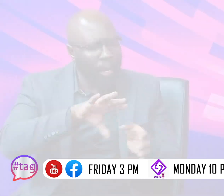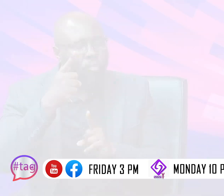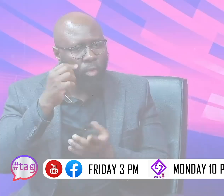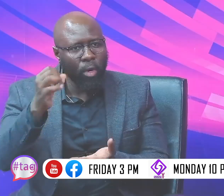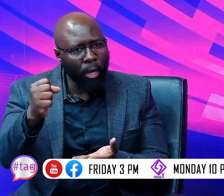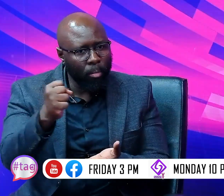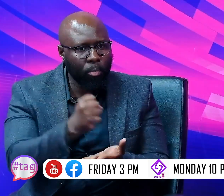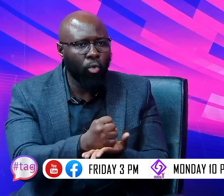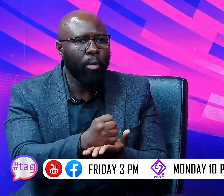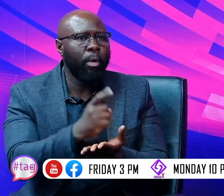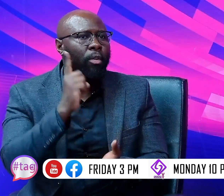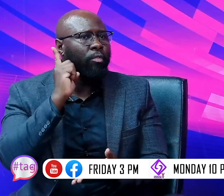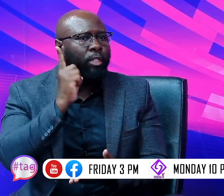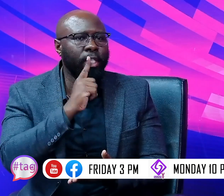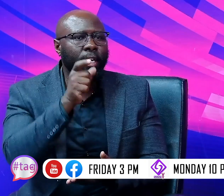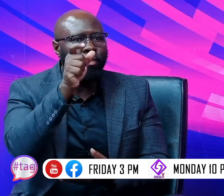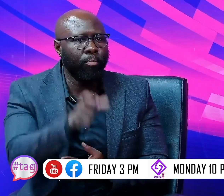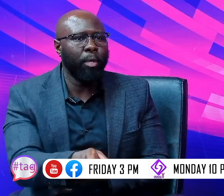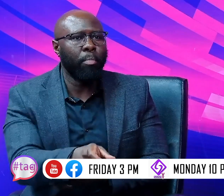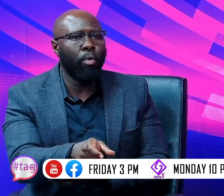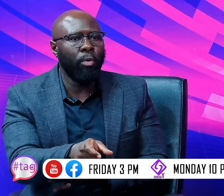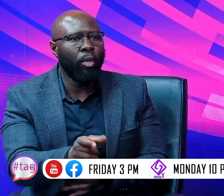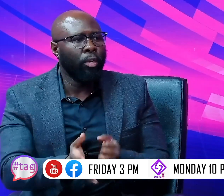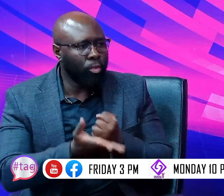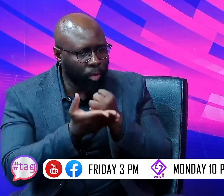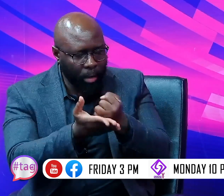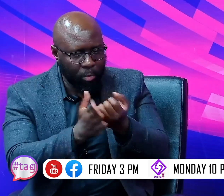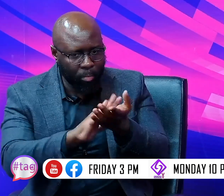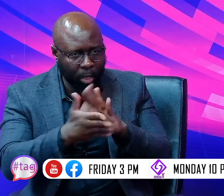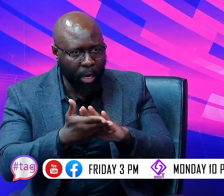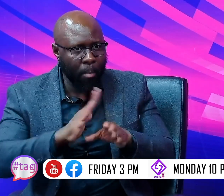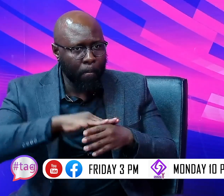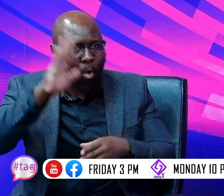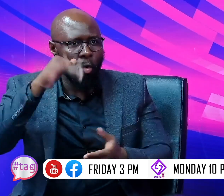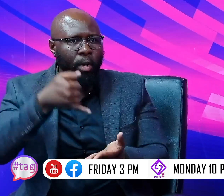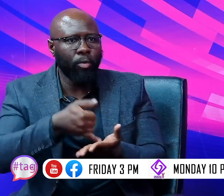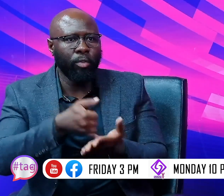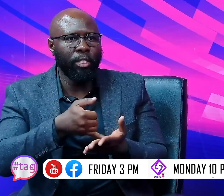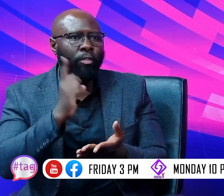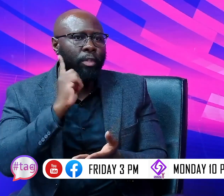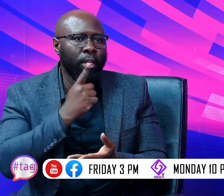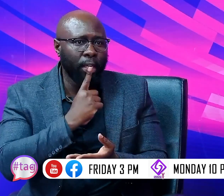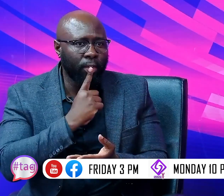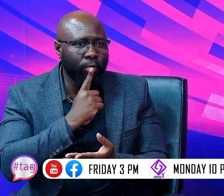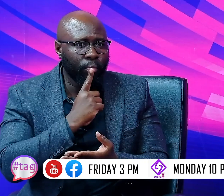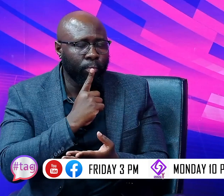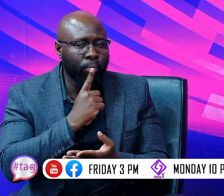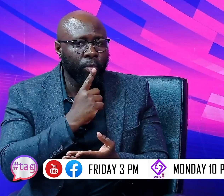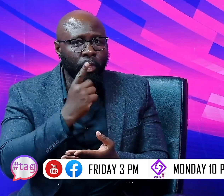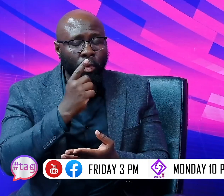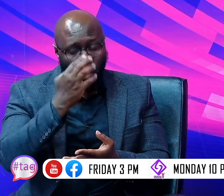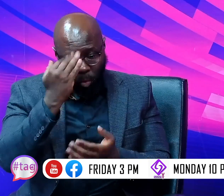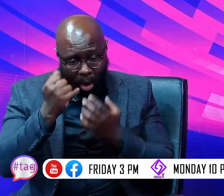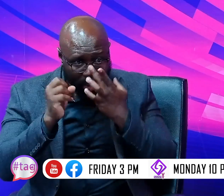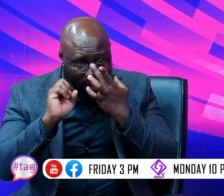is wrong. We can advocate for employment of deaf people. Yeah. This will help and it will become more inclusive